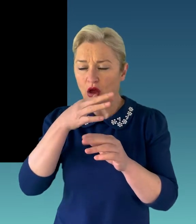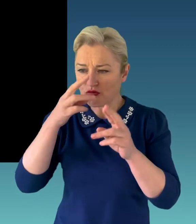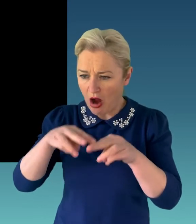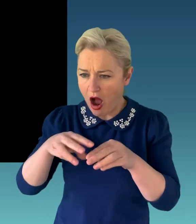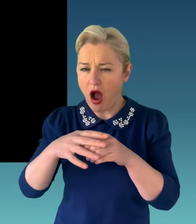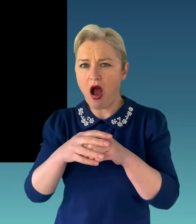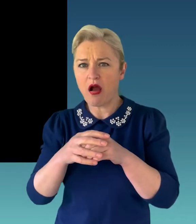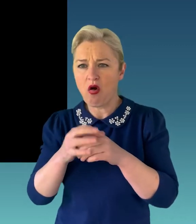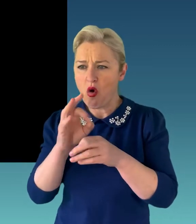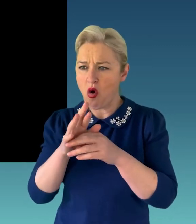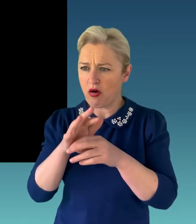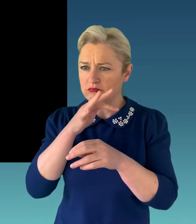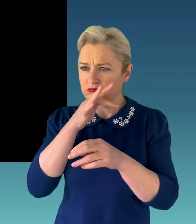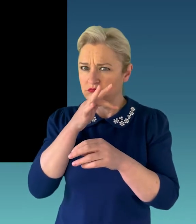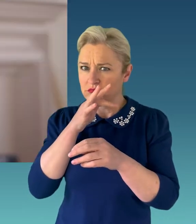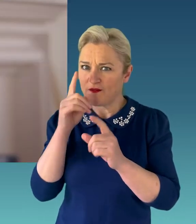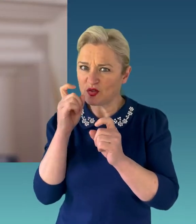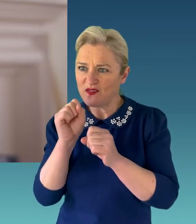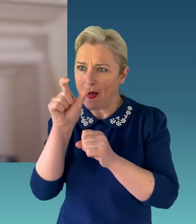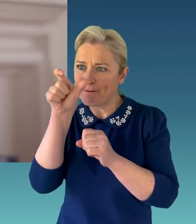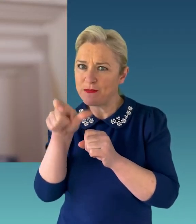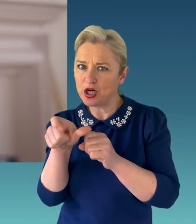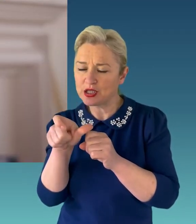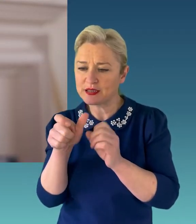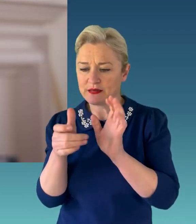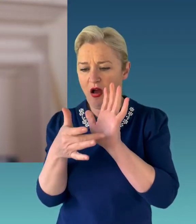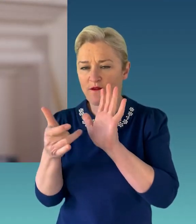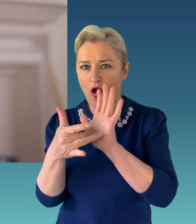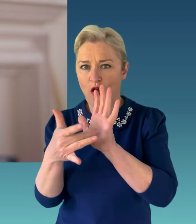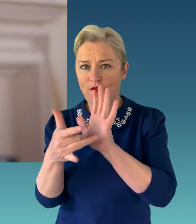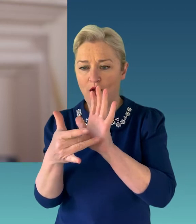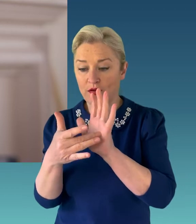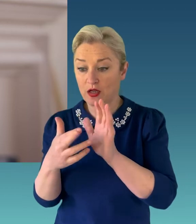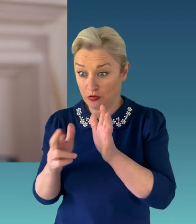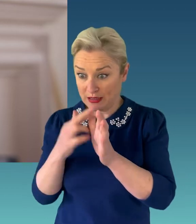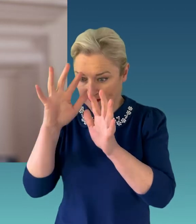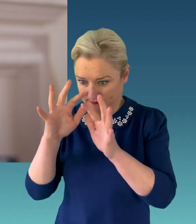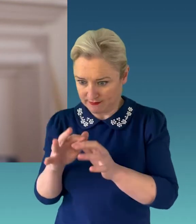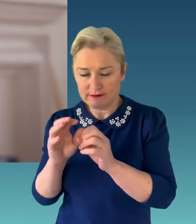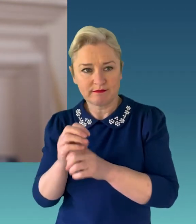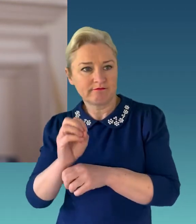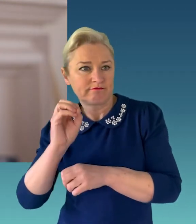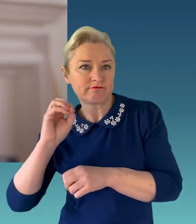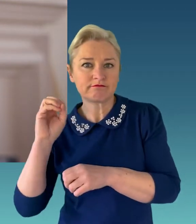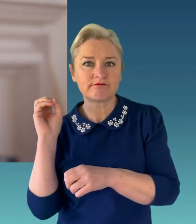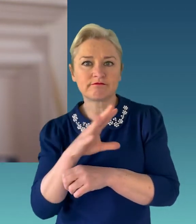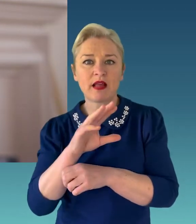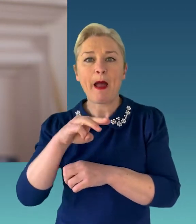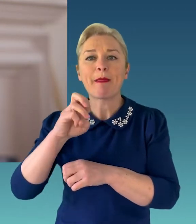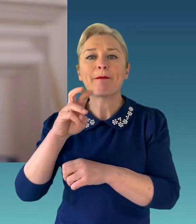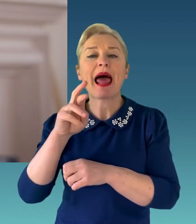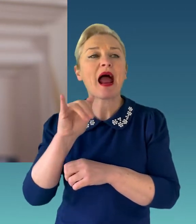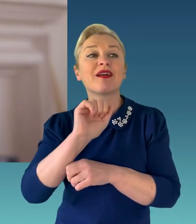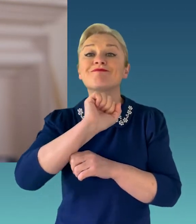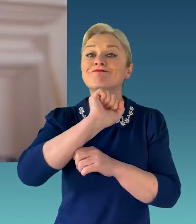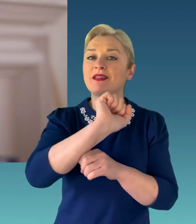that might invade someone's privacy. Now I can send them to Mapillary, who will go through the images and blur any faces or car regs. Then, in